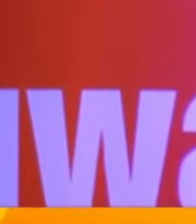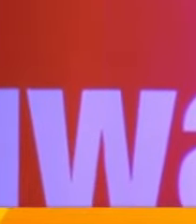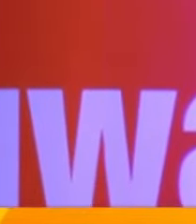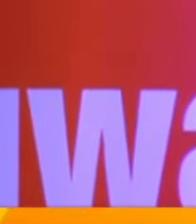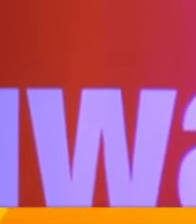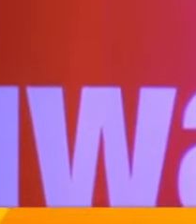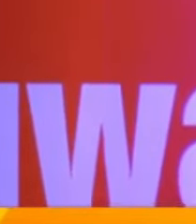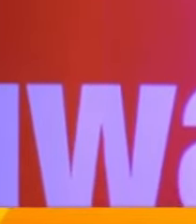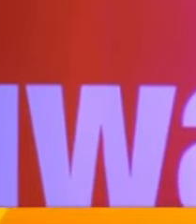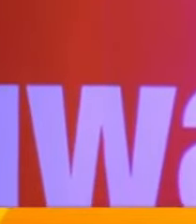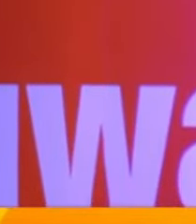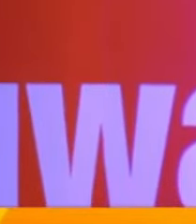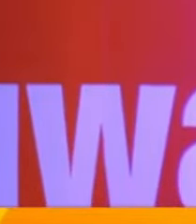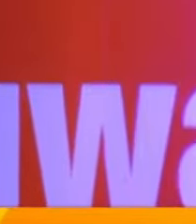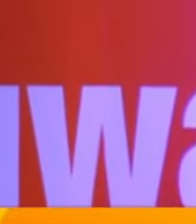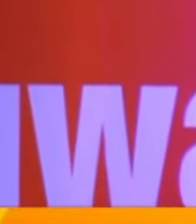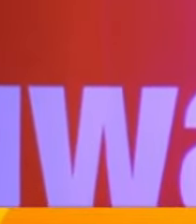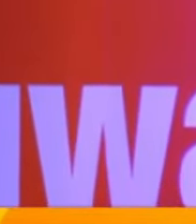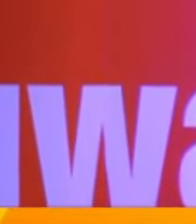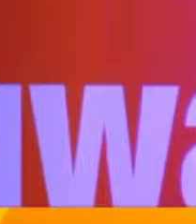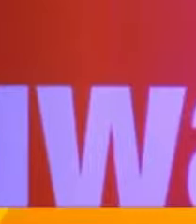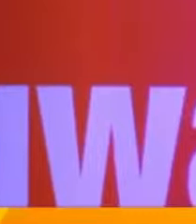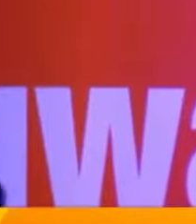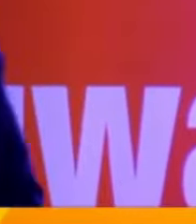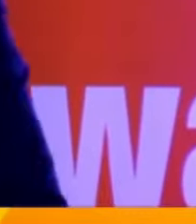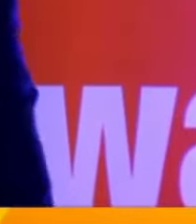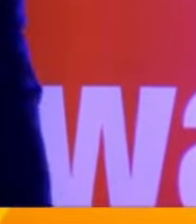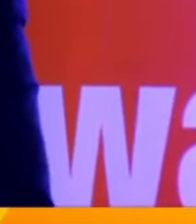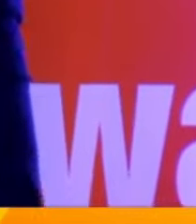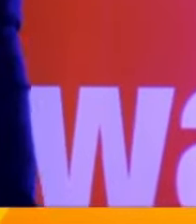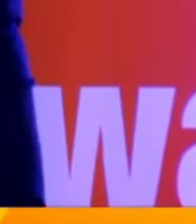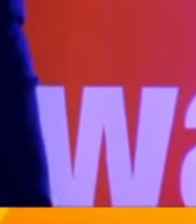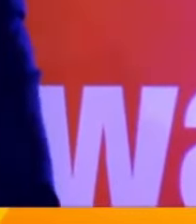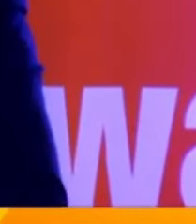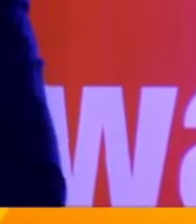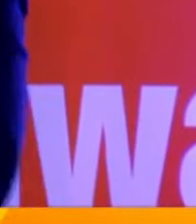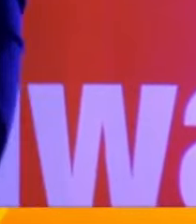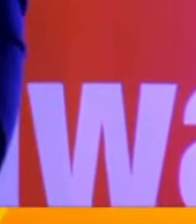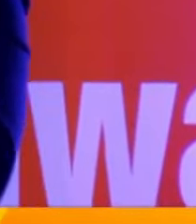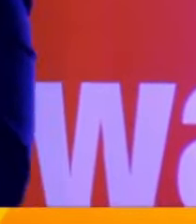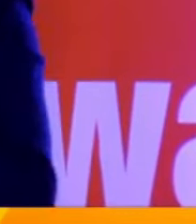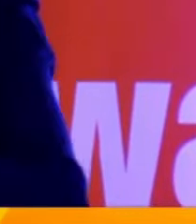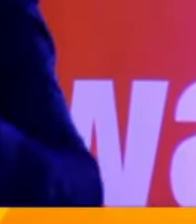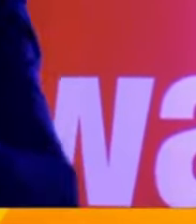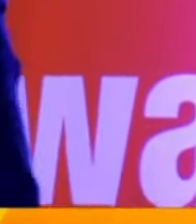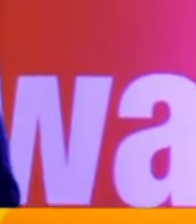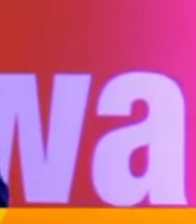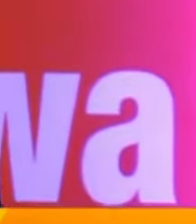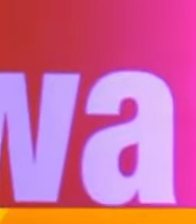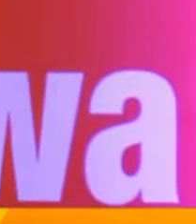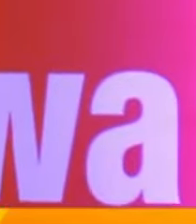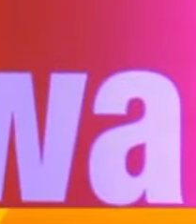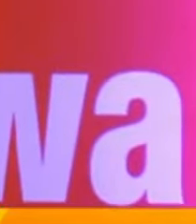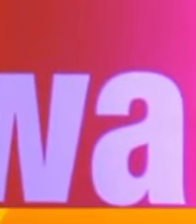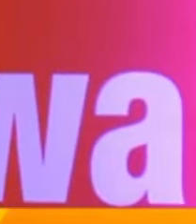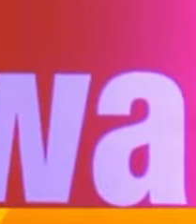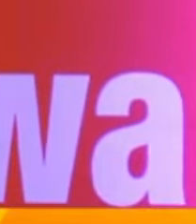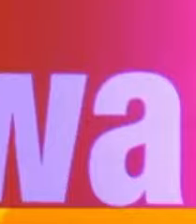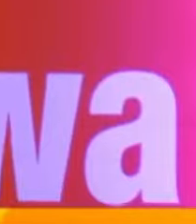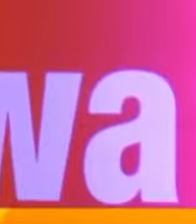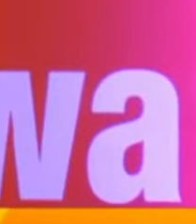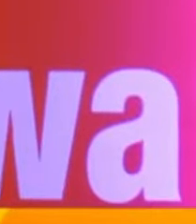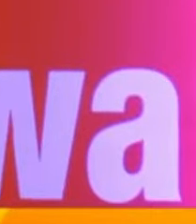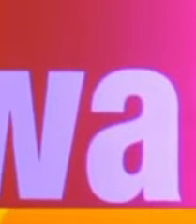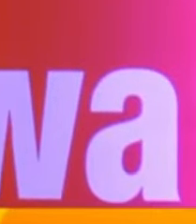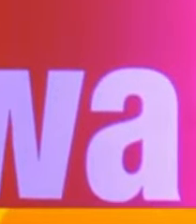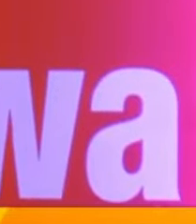And there were only two people in Kenya who got that recognition, who got that award.